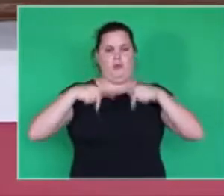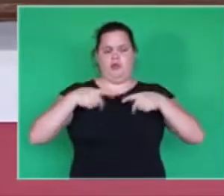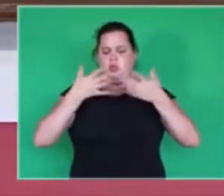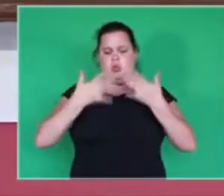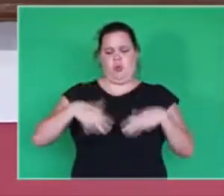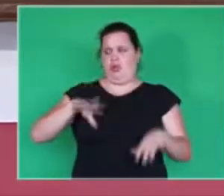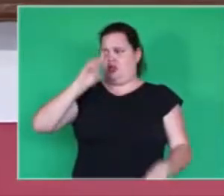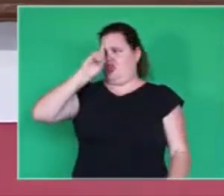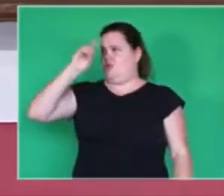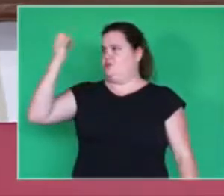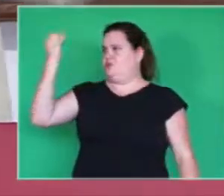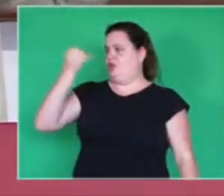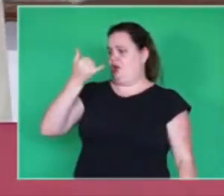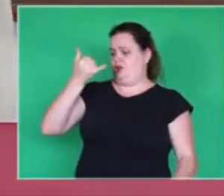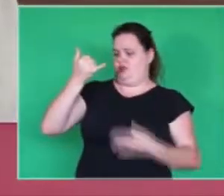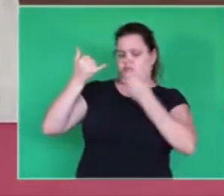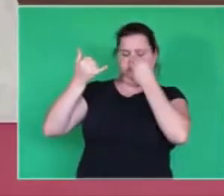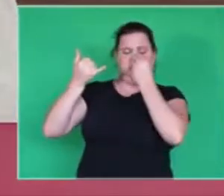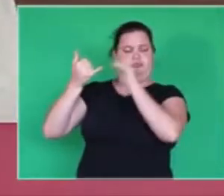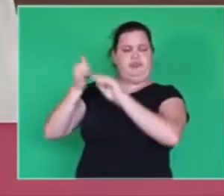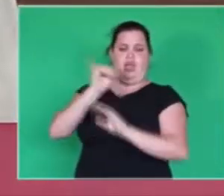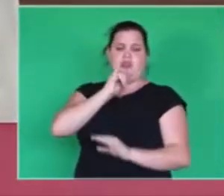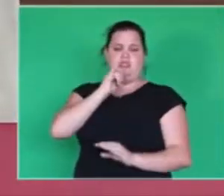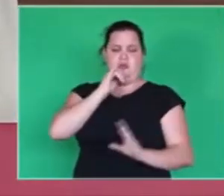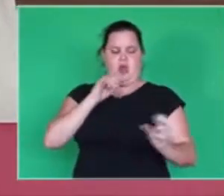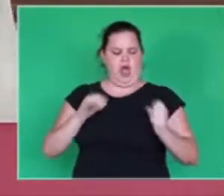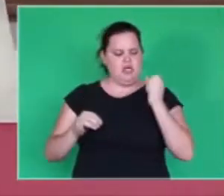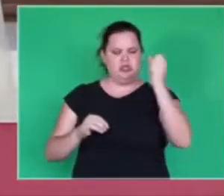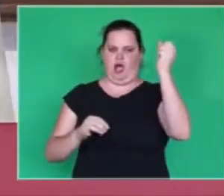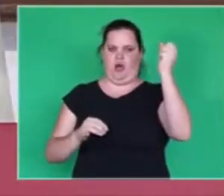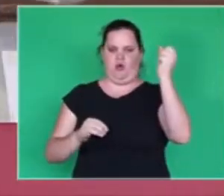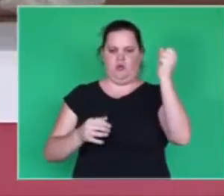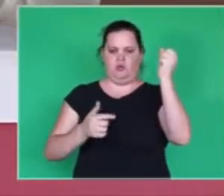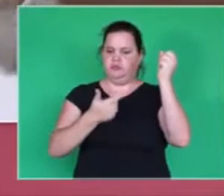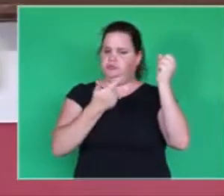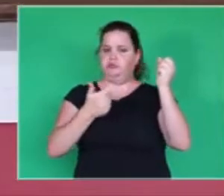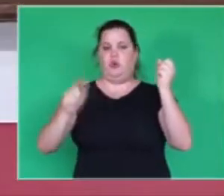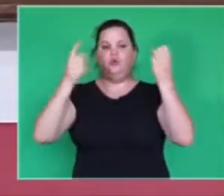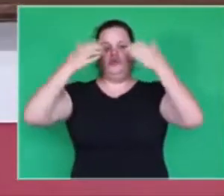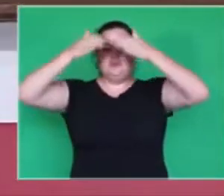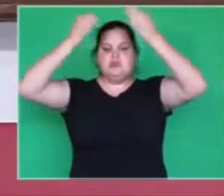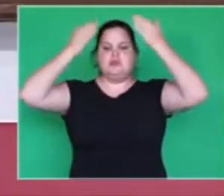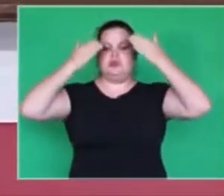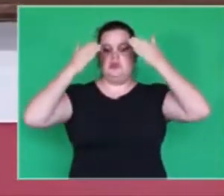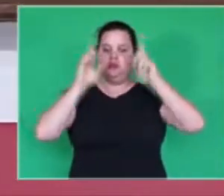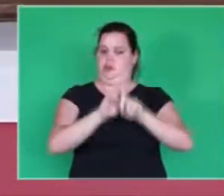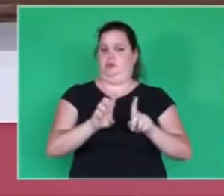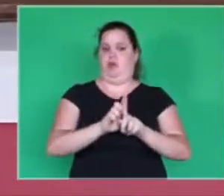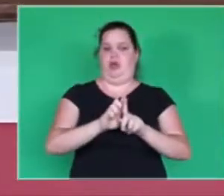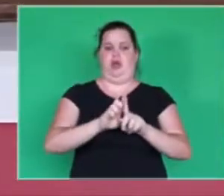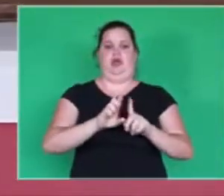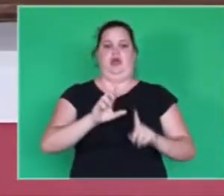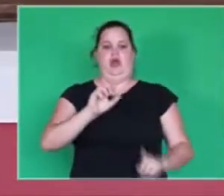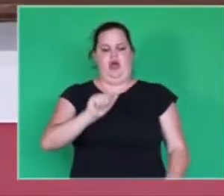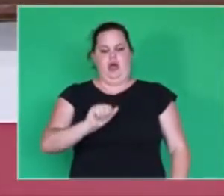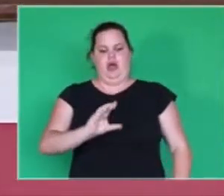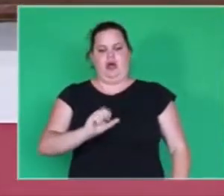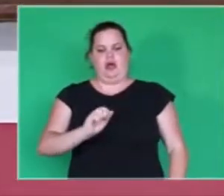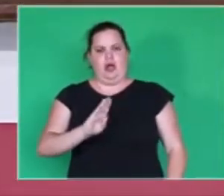man didn't want to hear the voice of the Lord, as it was with Saul and other kings like